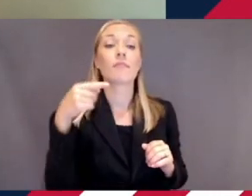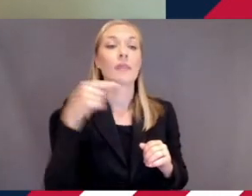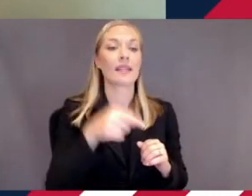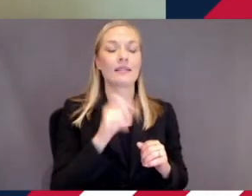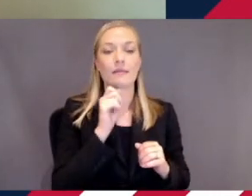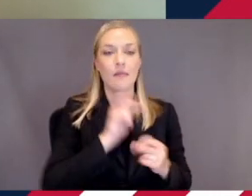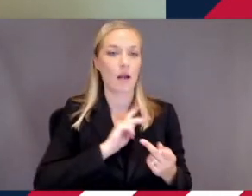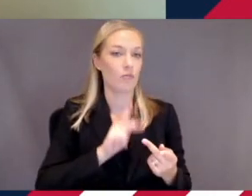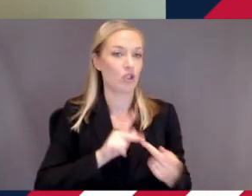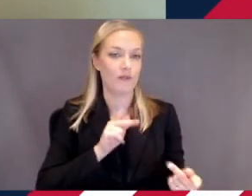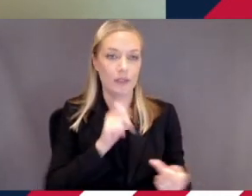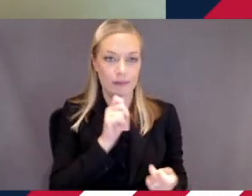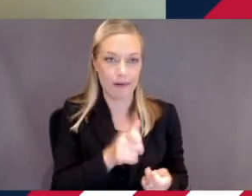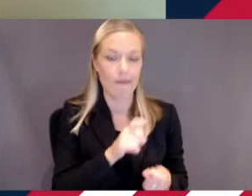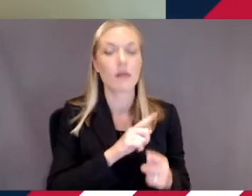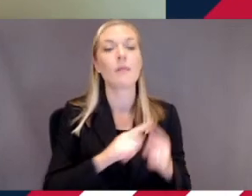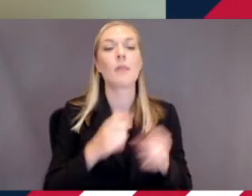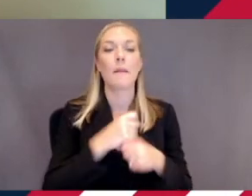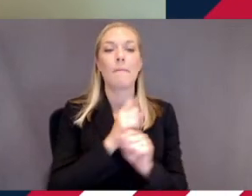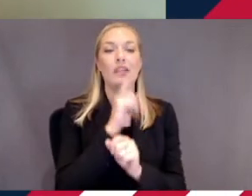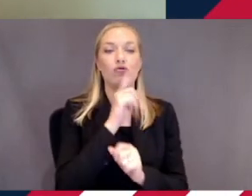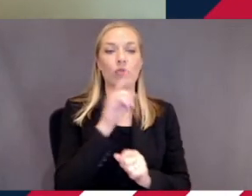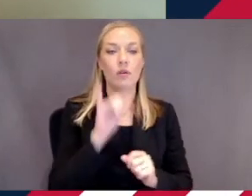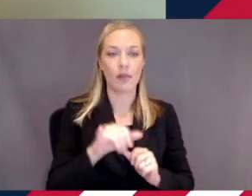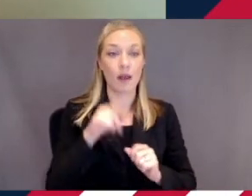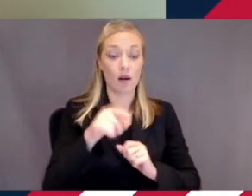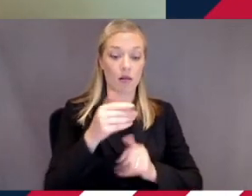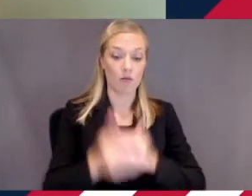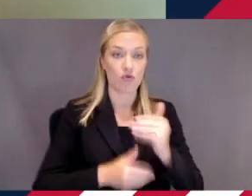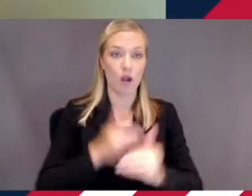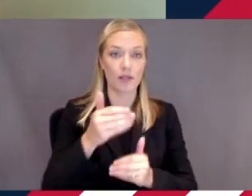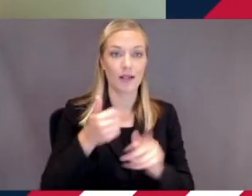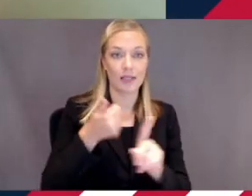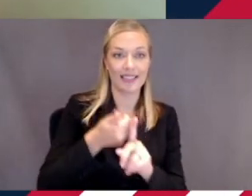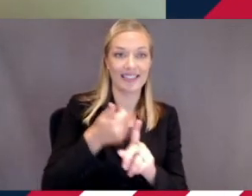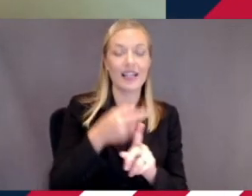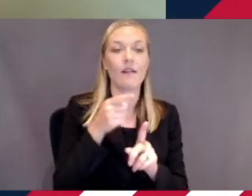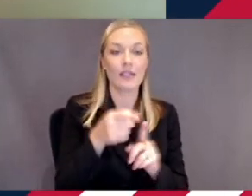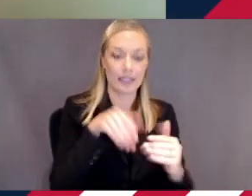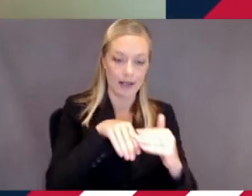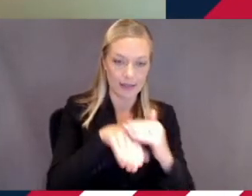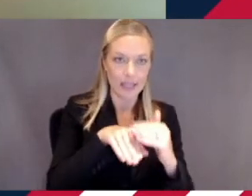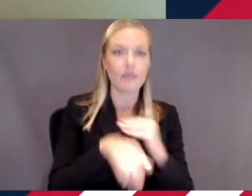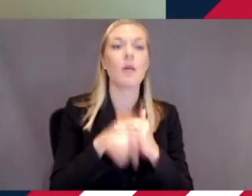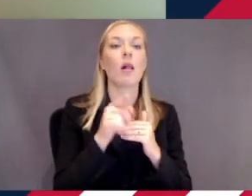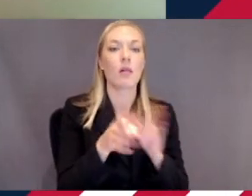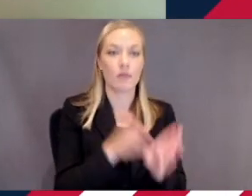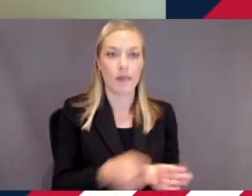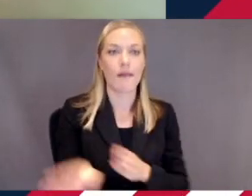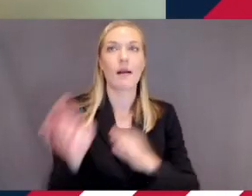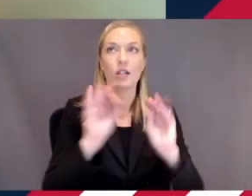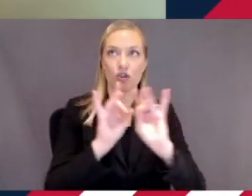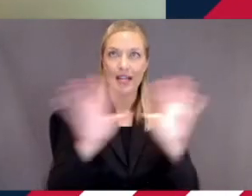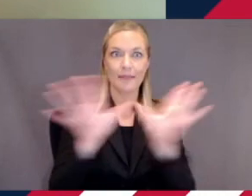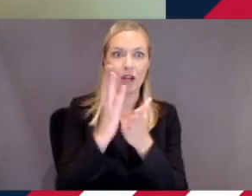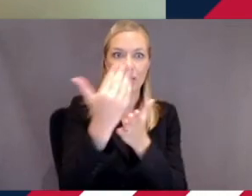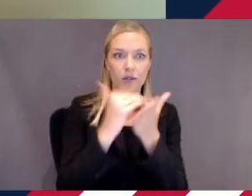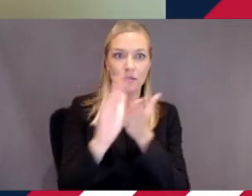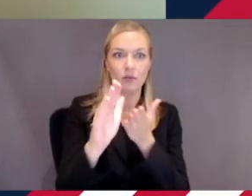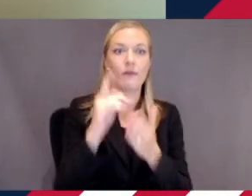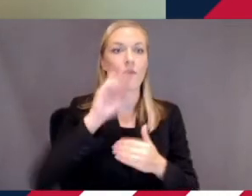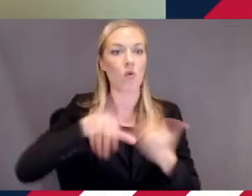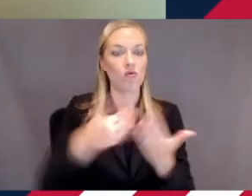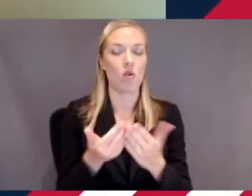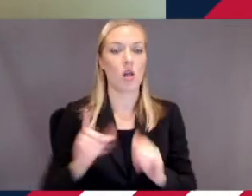is accessible, transparent, and inclusive for all Democrats. This resolution calls upon the RBC to